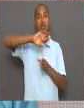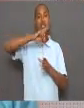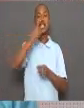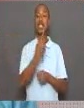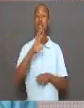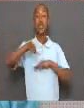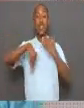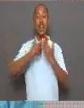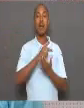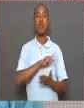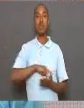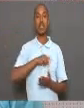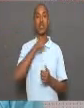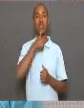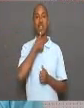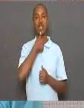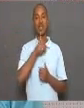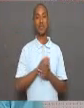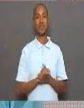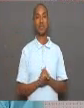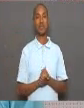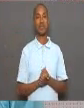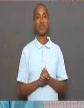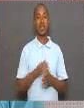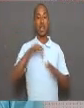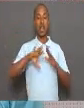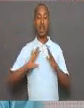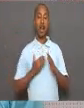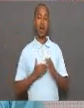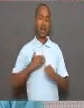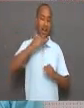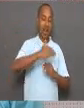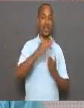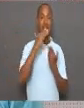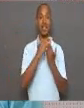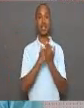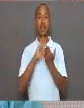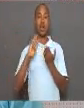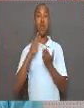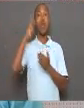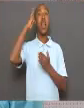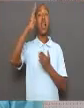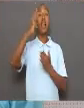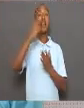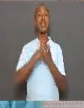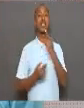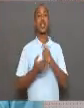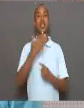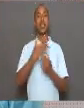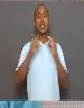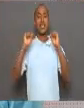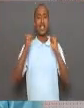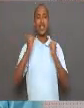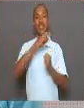general properties of acids. In our next lesson, we will discuss the strength